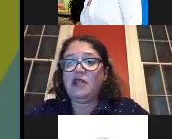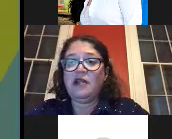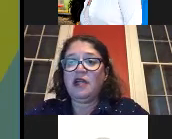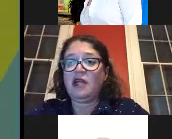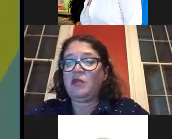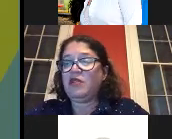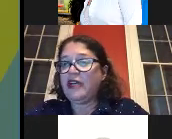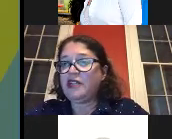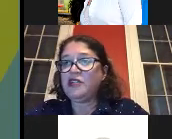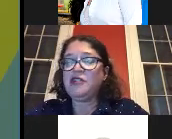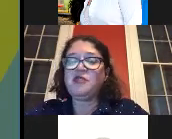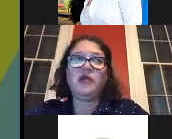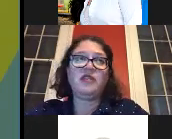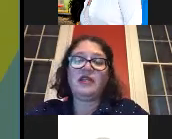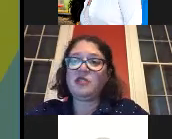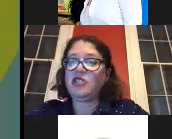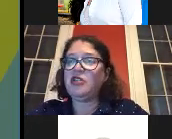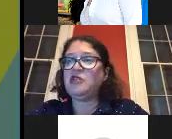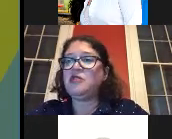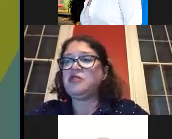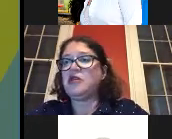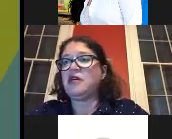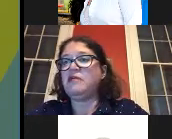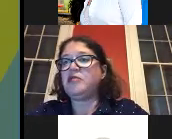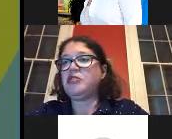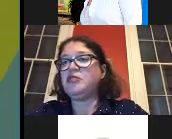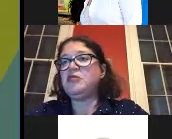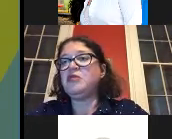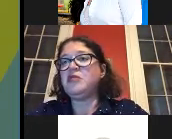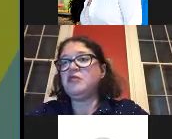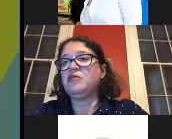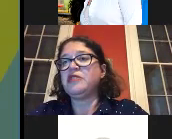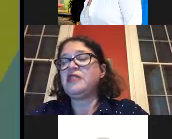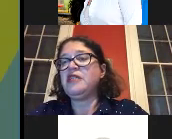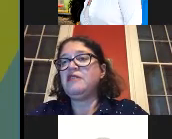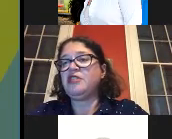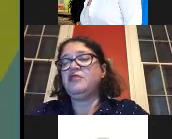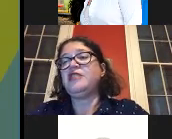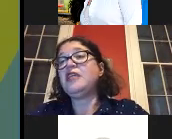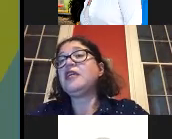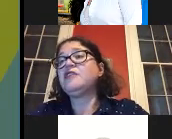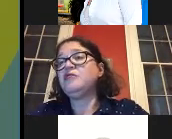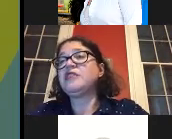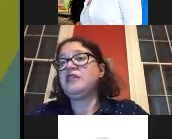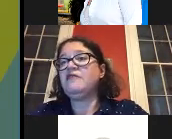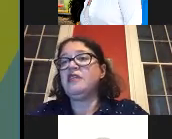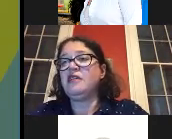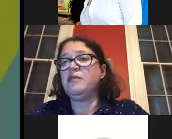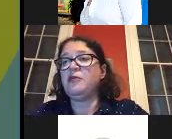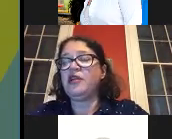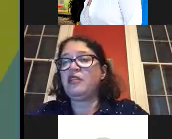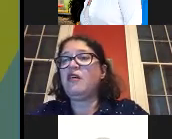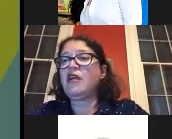with providers, with the MCOs to seek and to receive